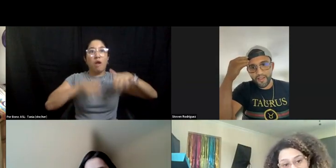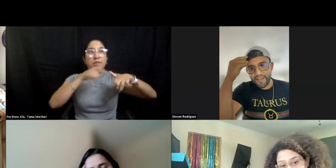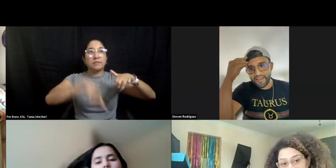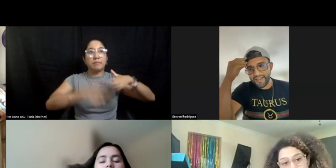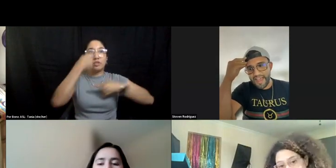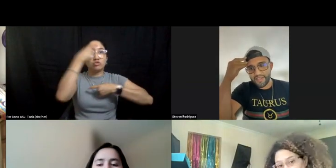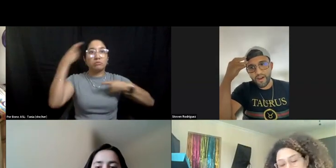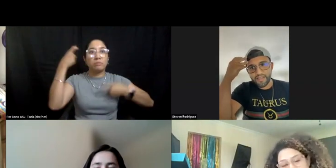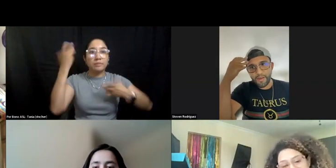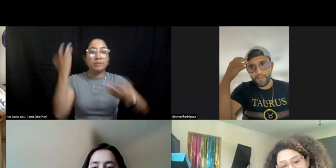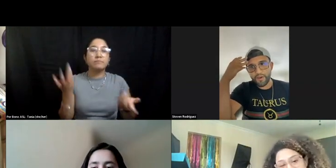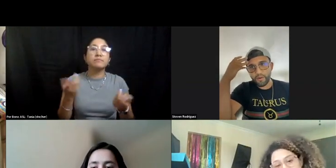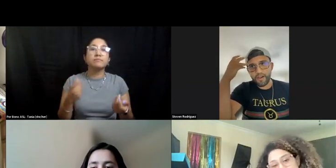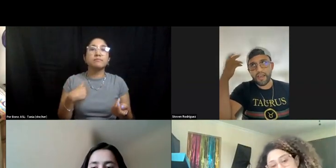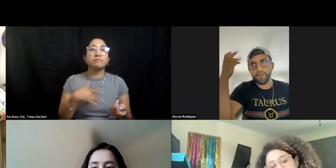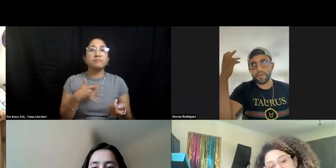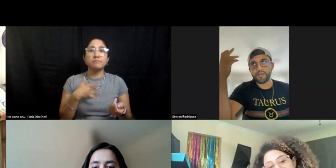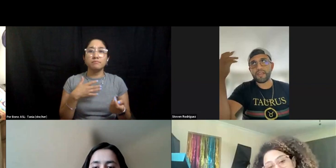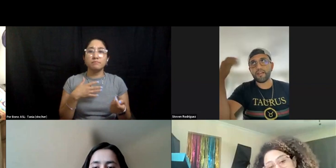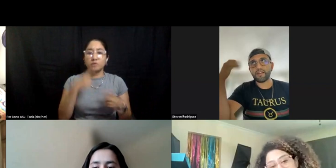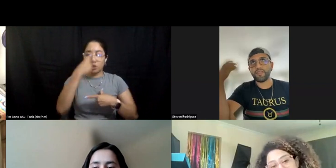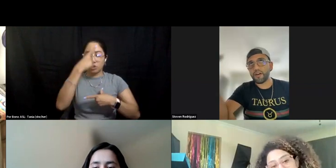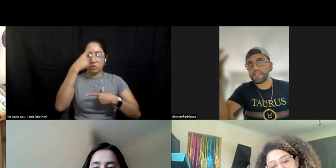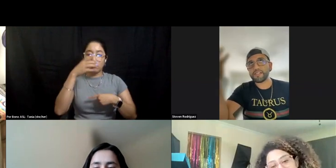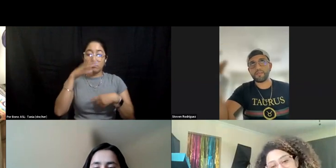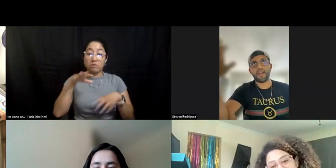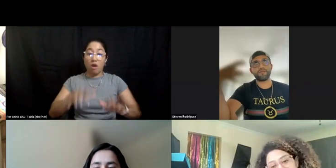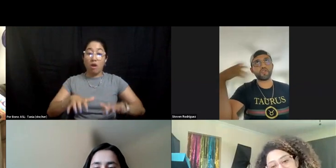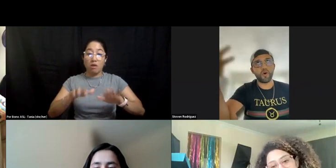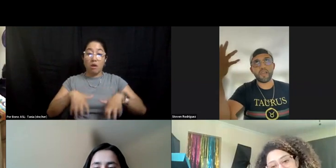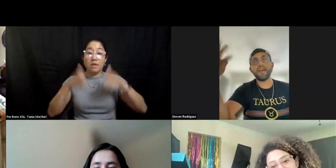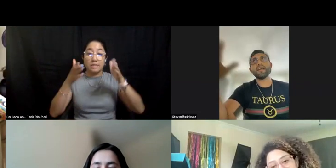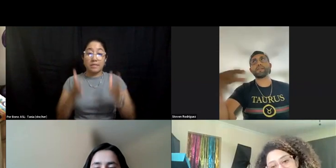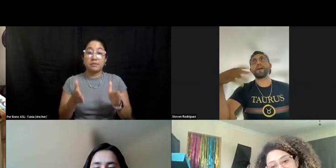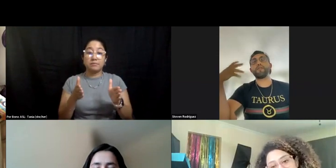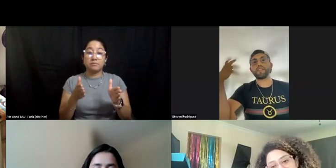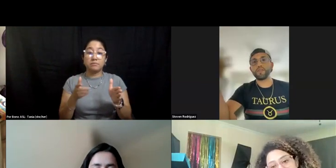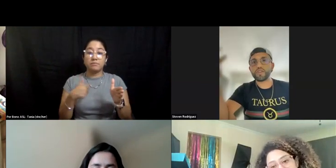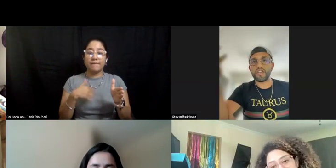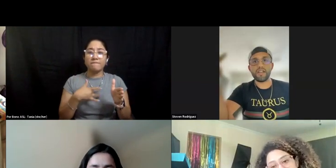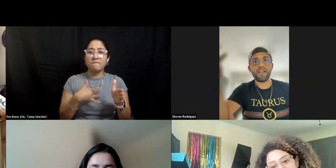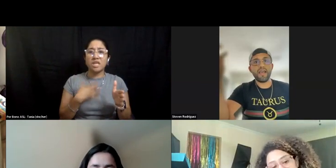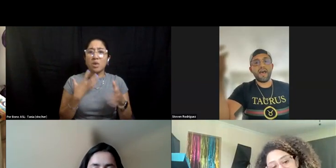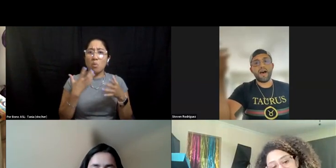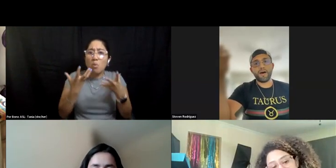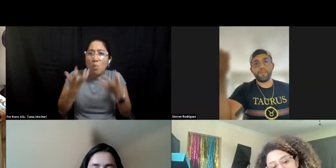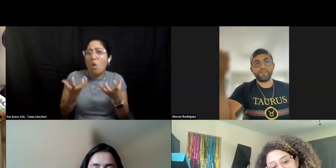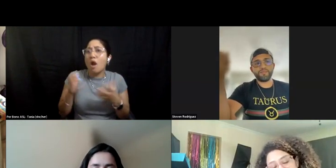I always felt like as an audience member, you want to kind of feel some kind of catharsis, some kind of joy, some kind of resolution.